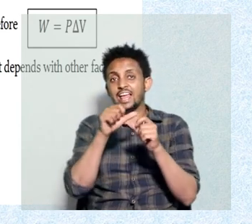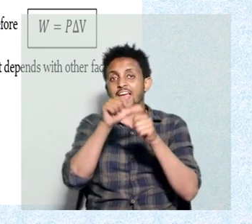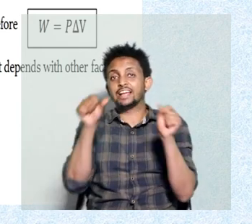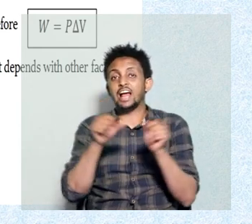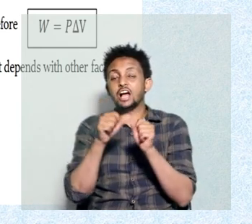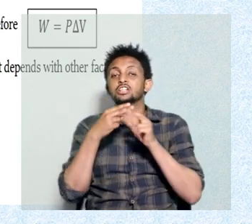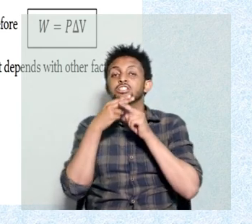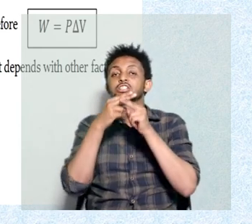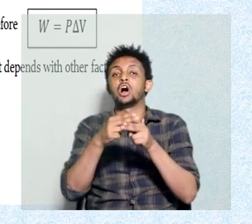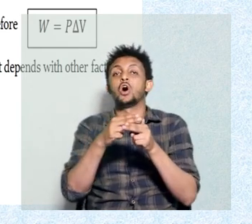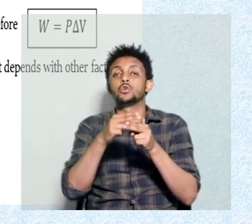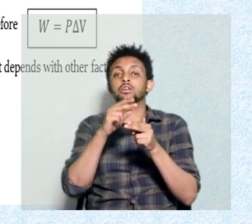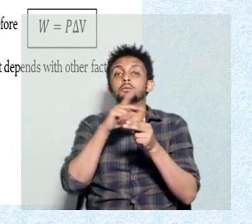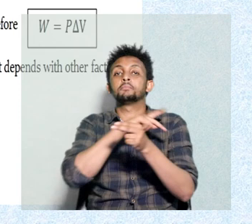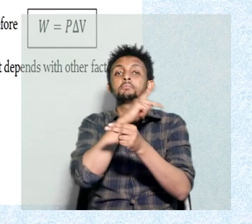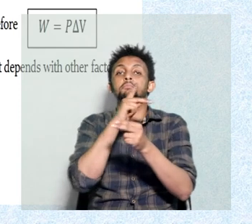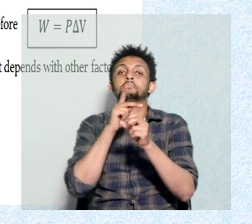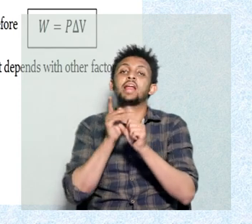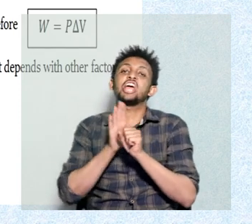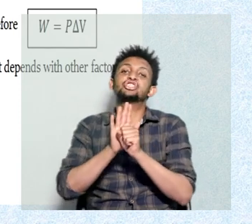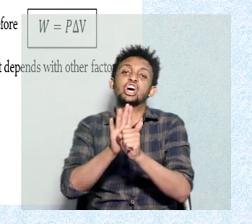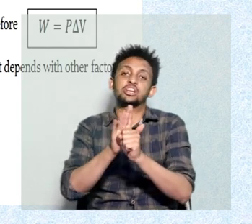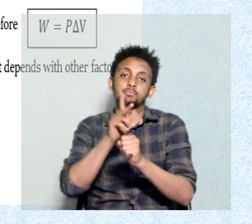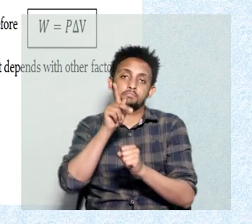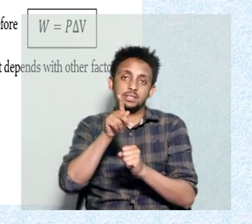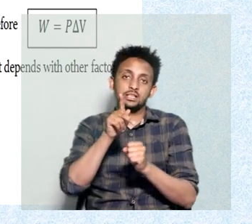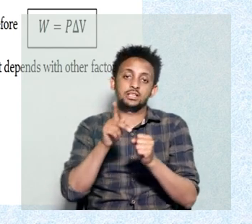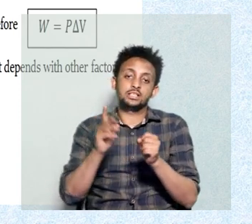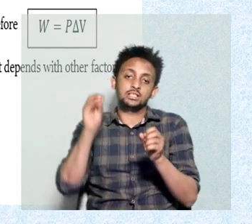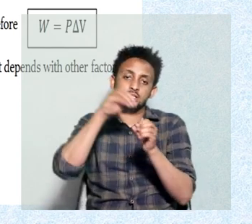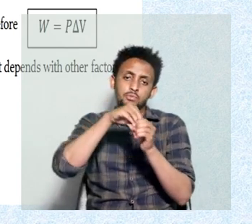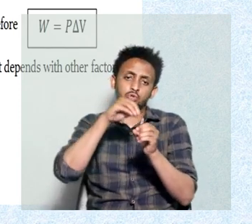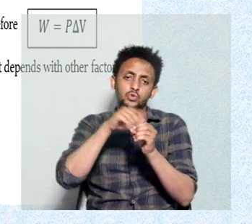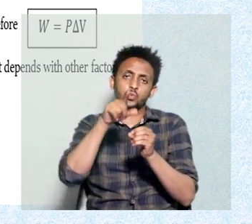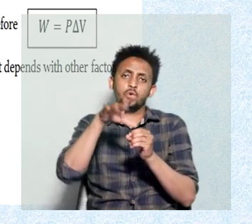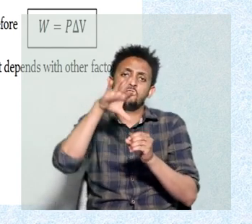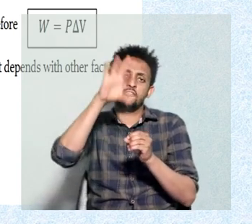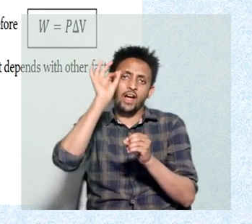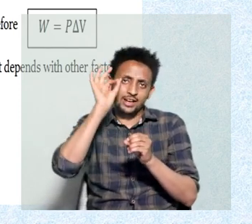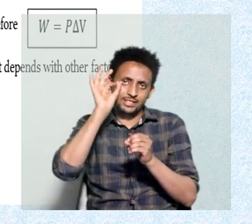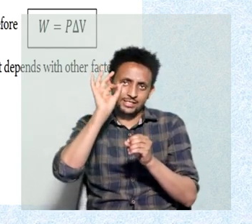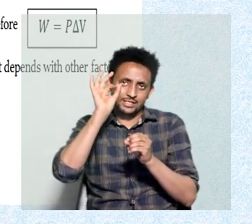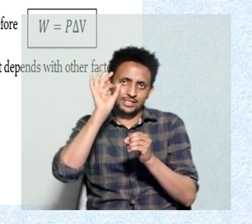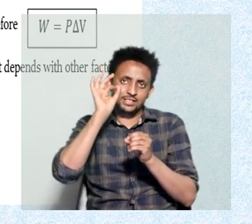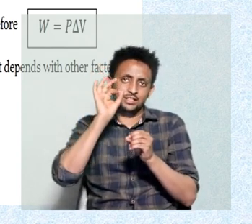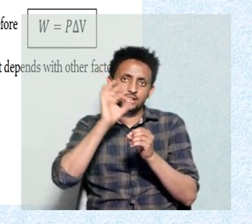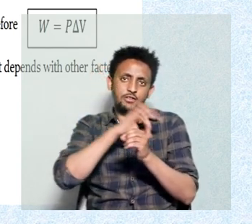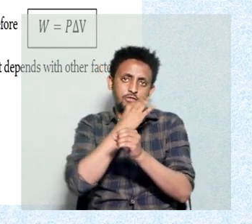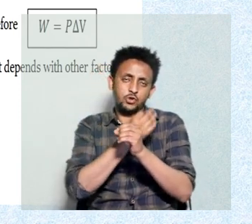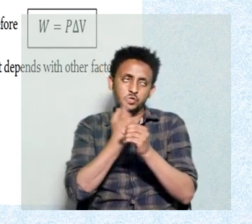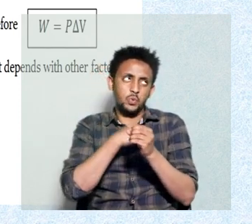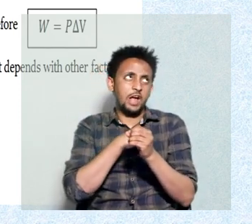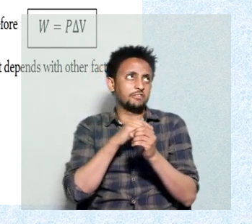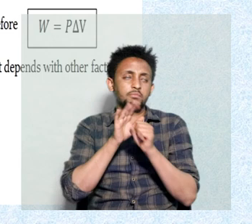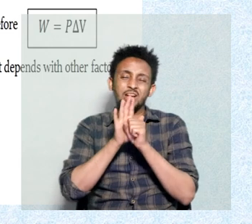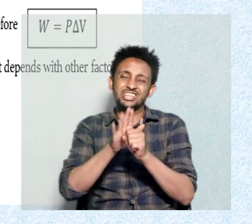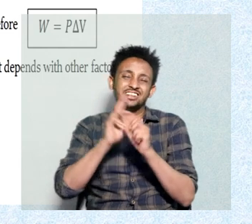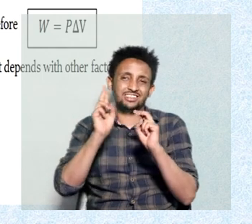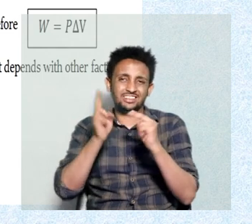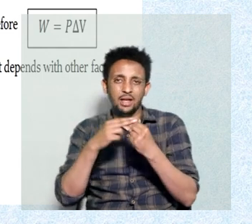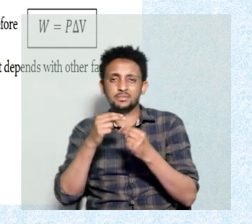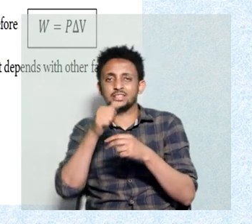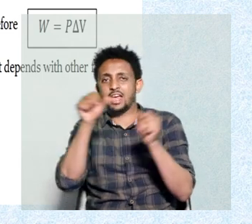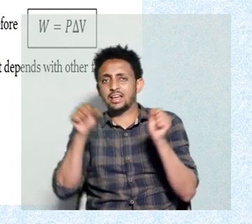to be pressure P, so that when you substitute here, you can find that Instead of force, you can have pressure times